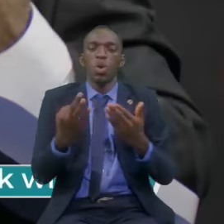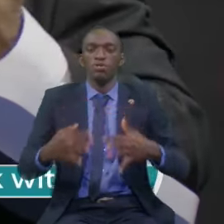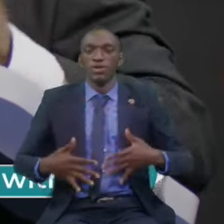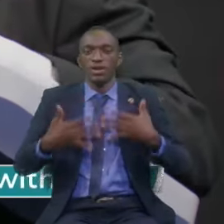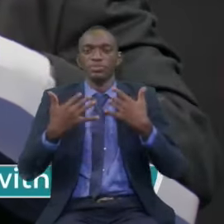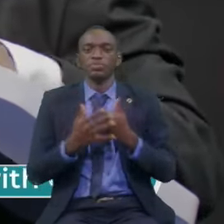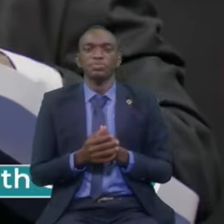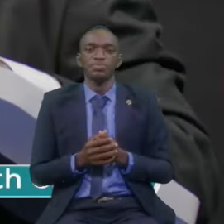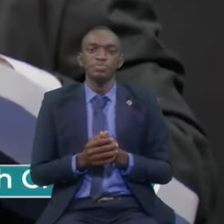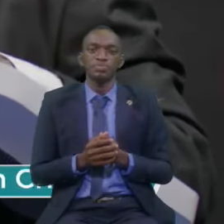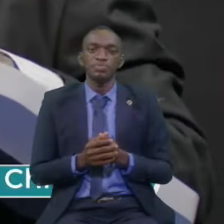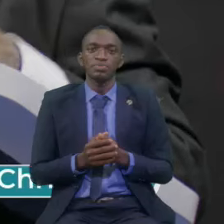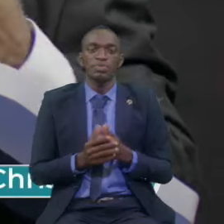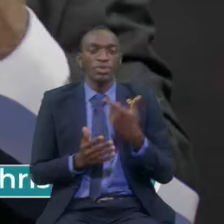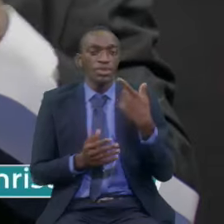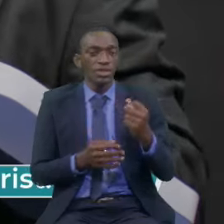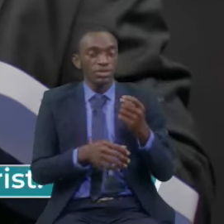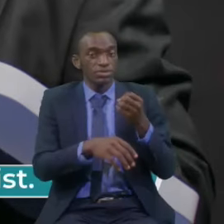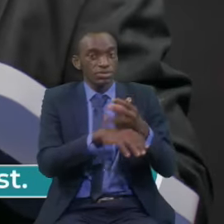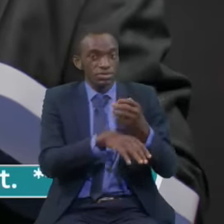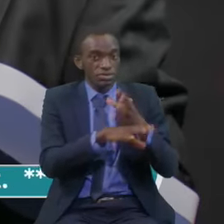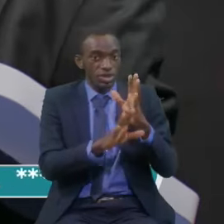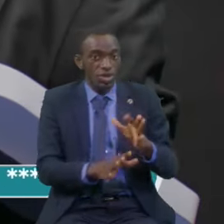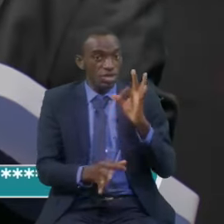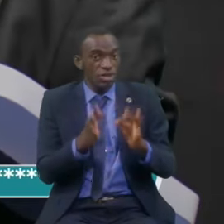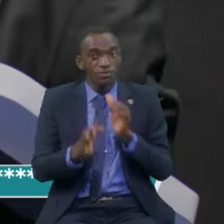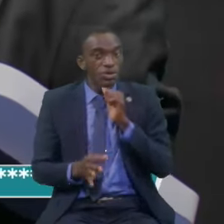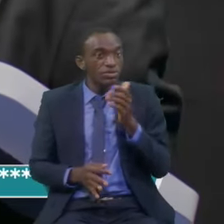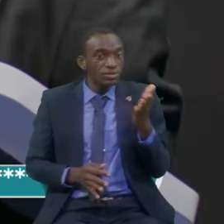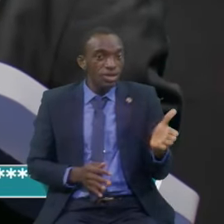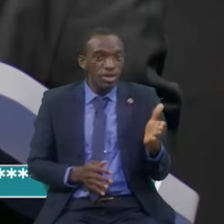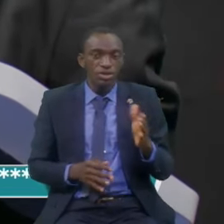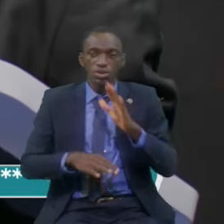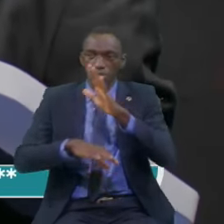If counselors are not there with you, please call their attention